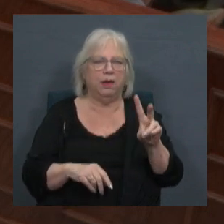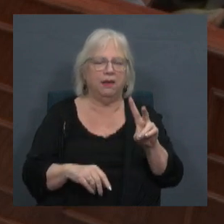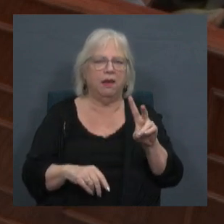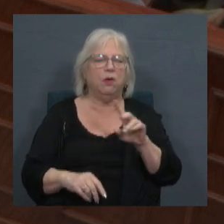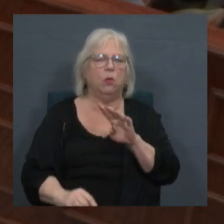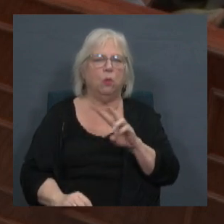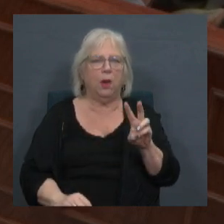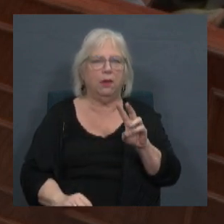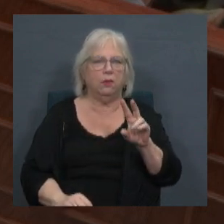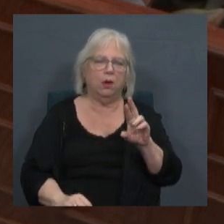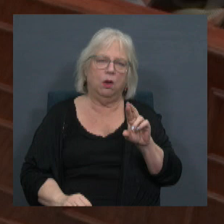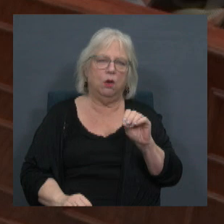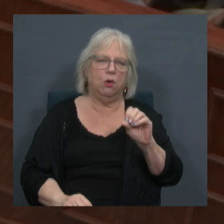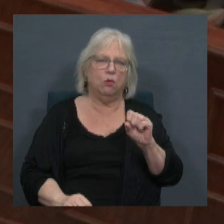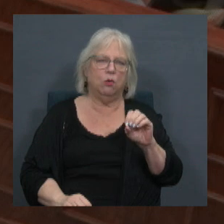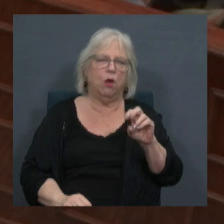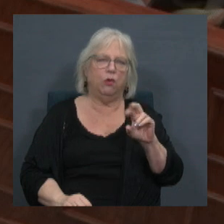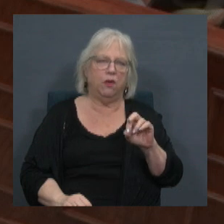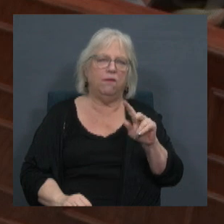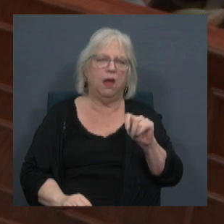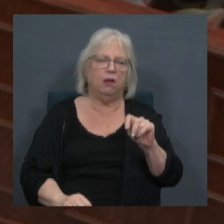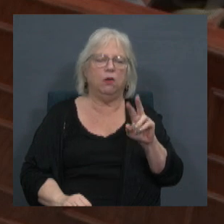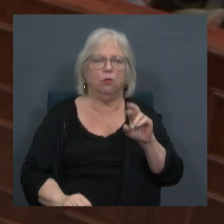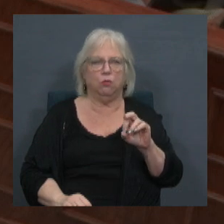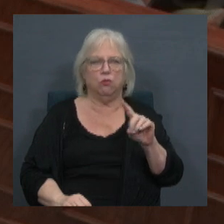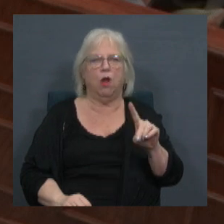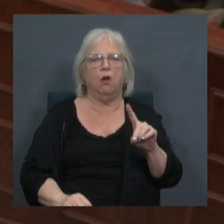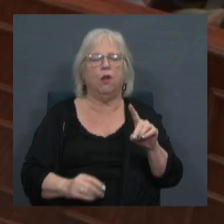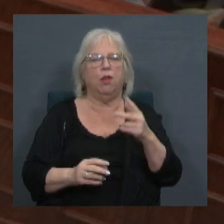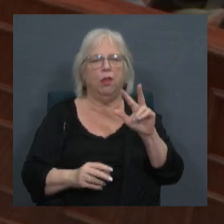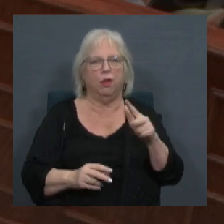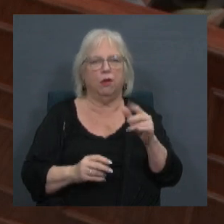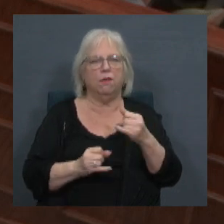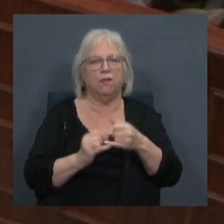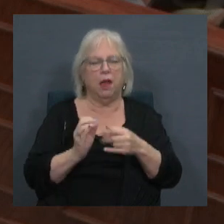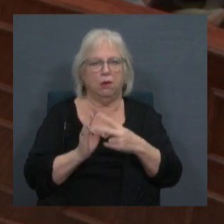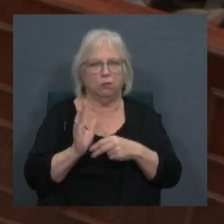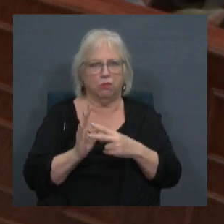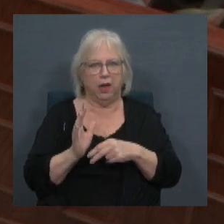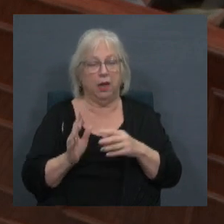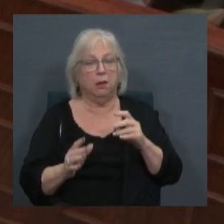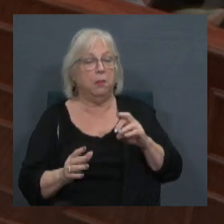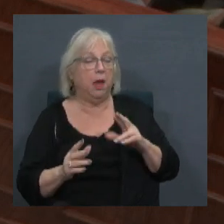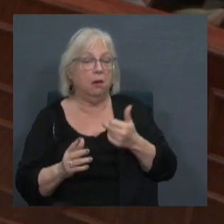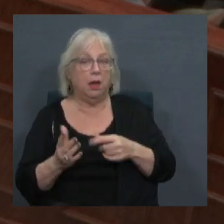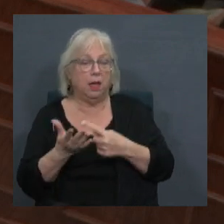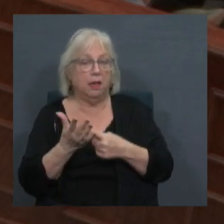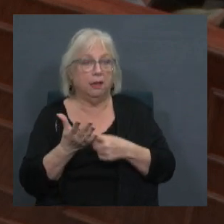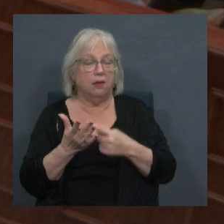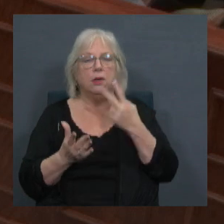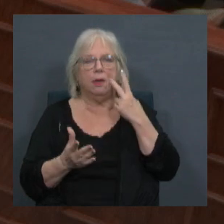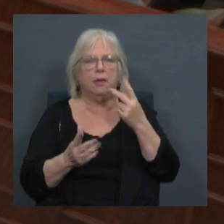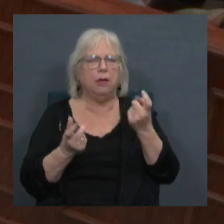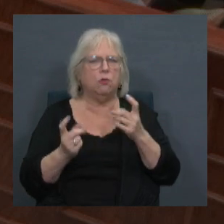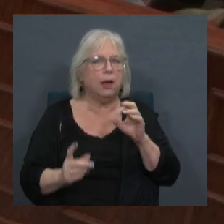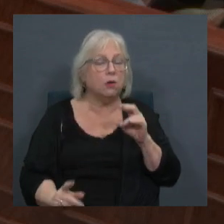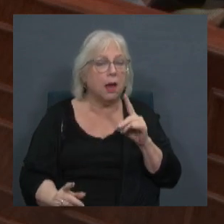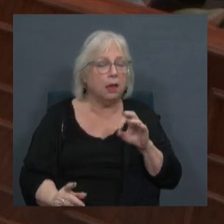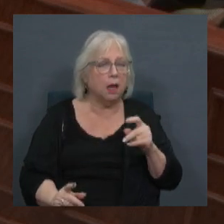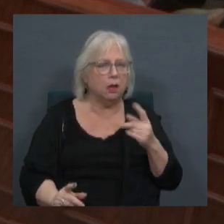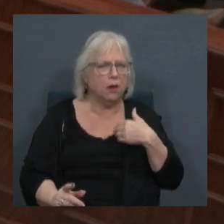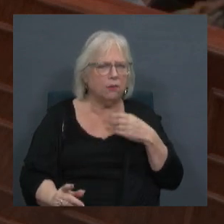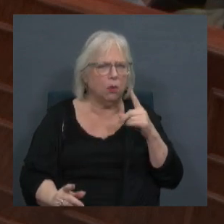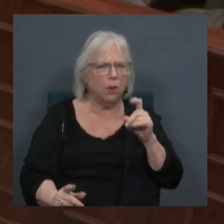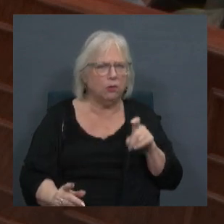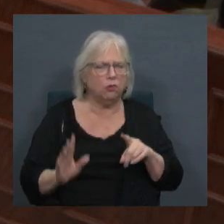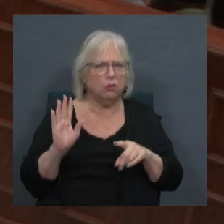reading. Members of the board, we've had 3 readings before we go. See discussion from Director Adcock. You have a question, Director